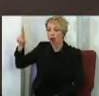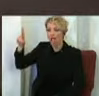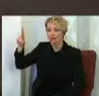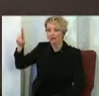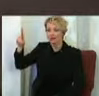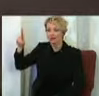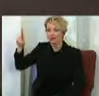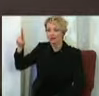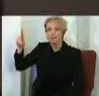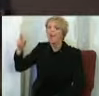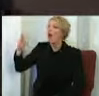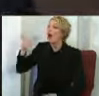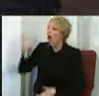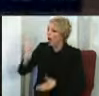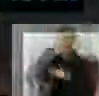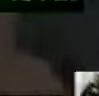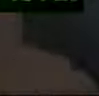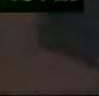Amen.